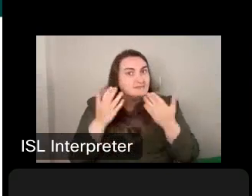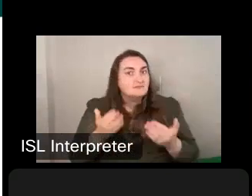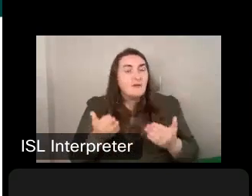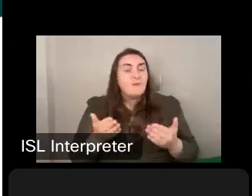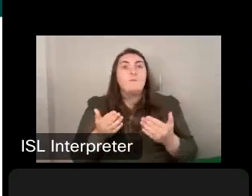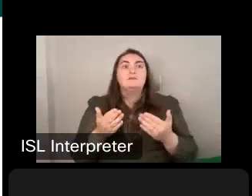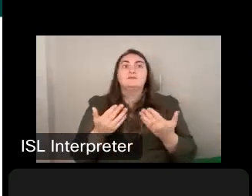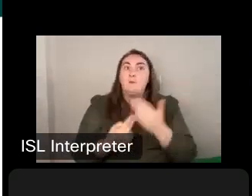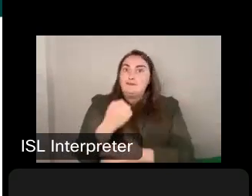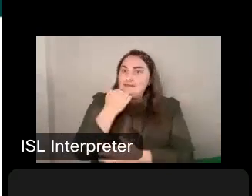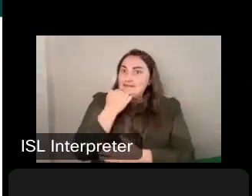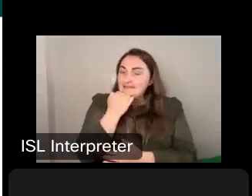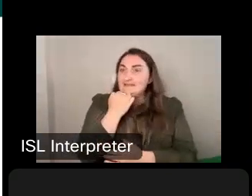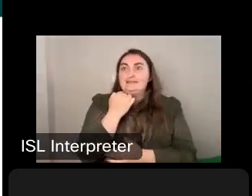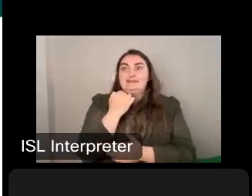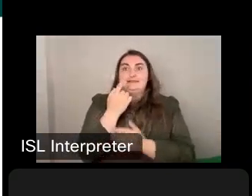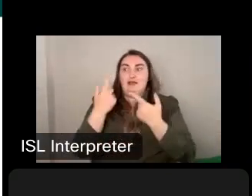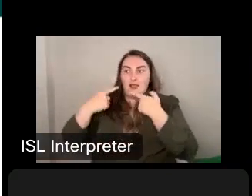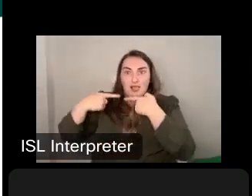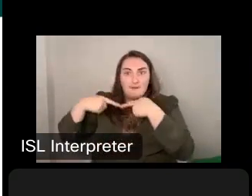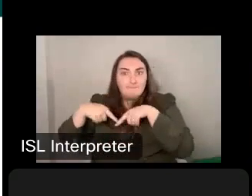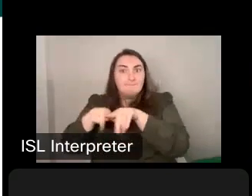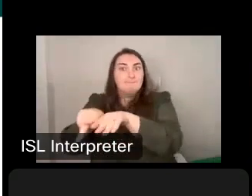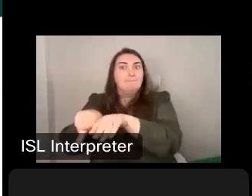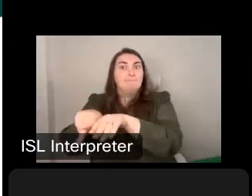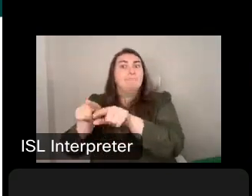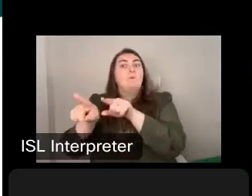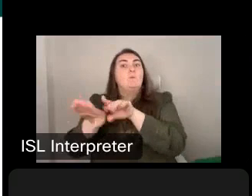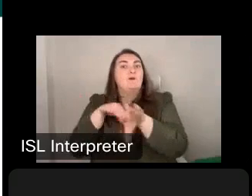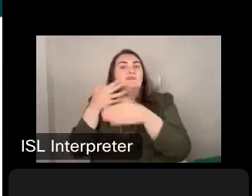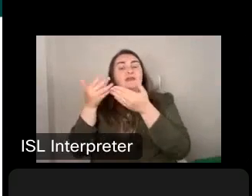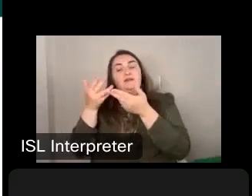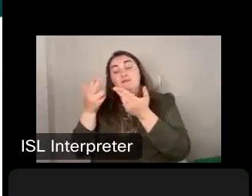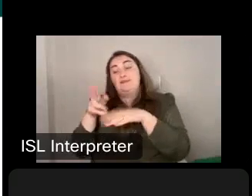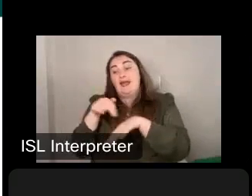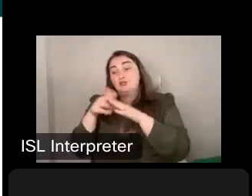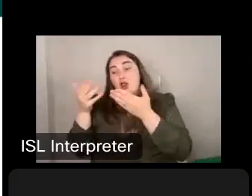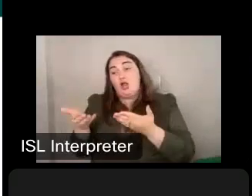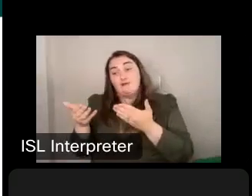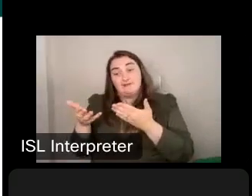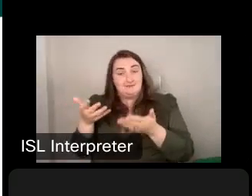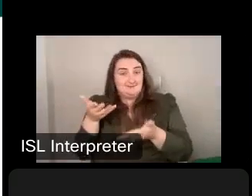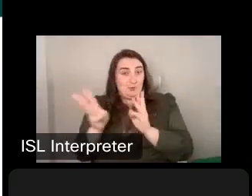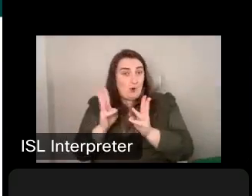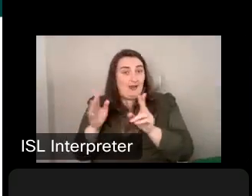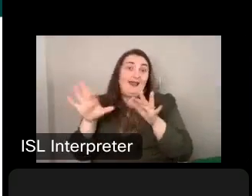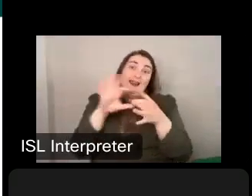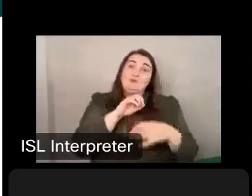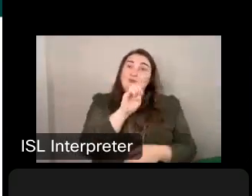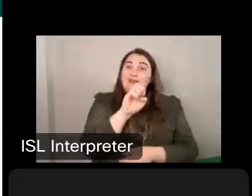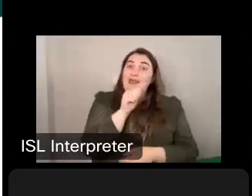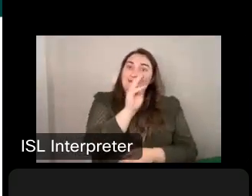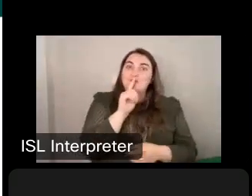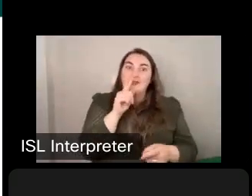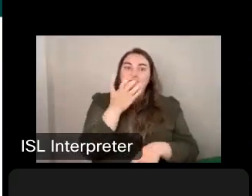to the national current, I suppose, work in relation to EAP. So that's an ongoing